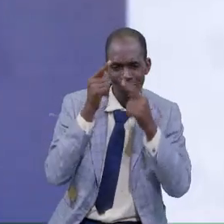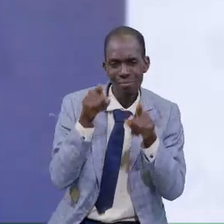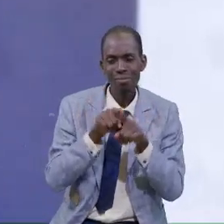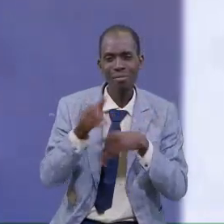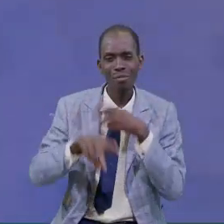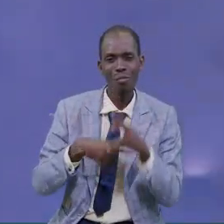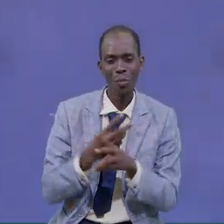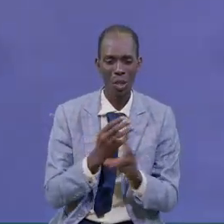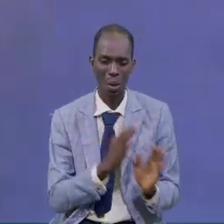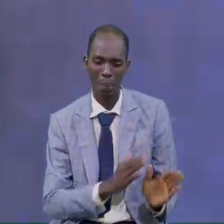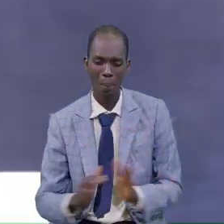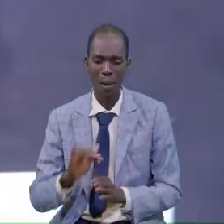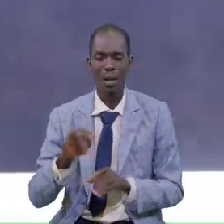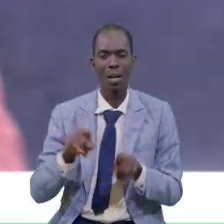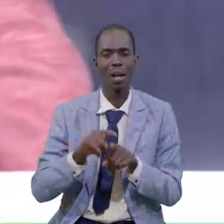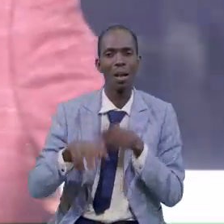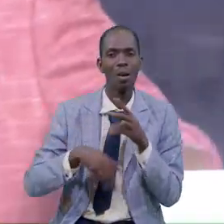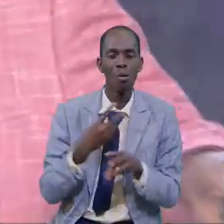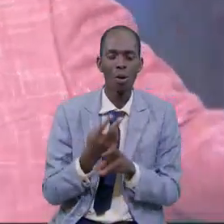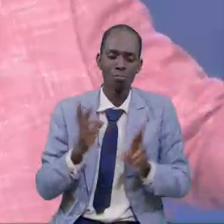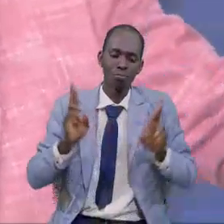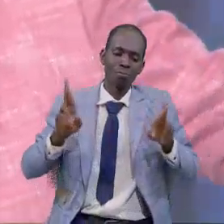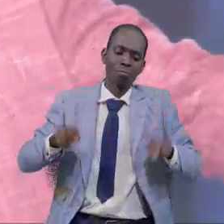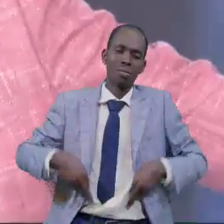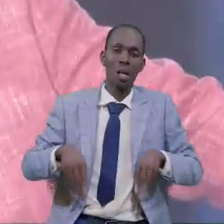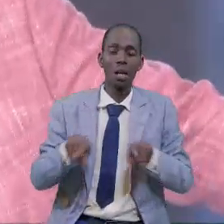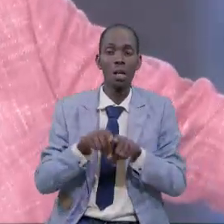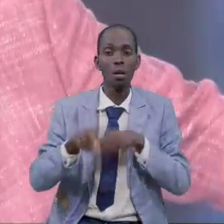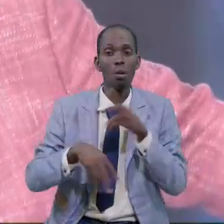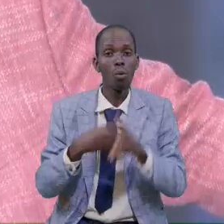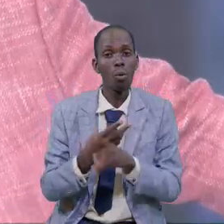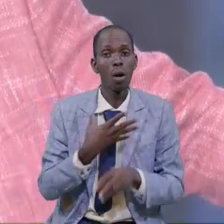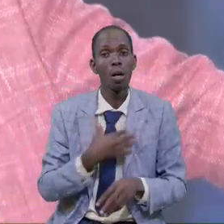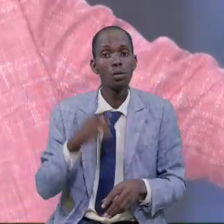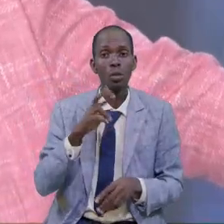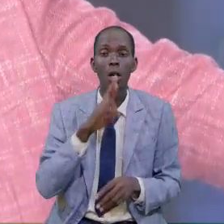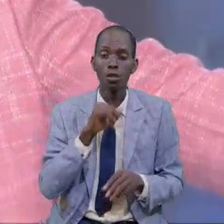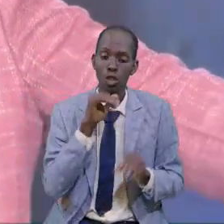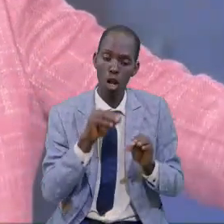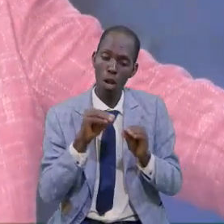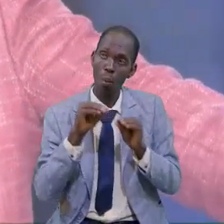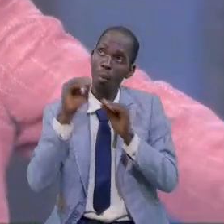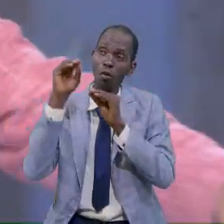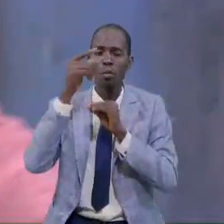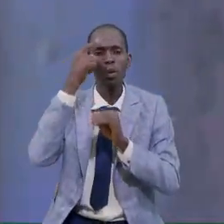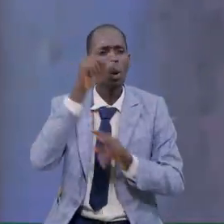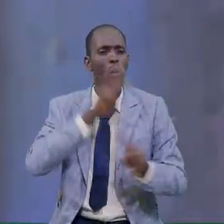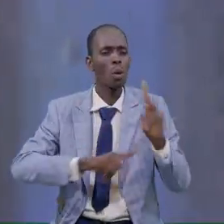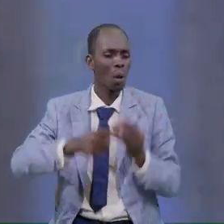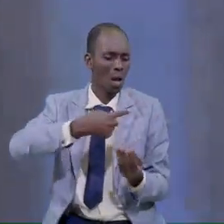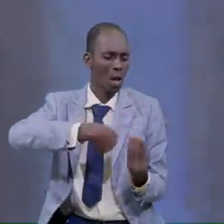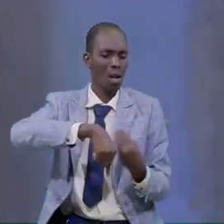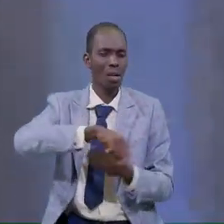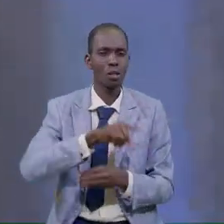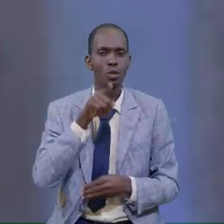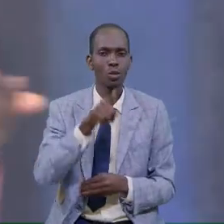you are retiring like the world, and you are not moving on because the people around you, they move on and